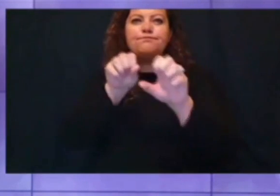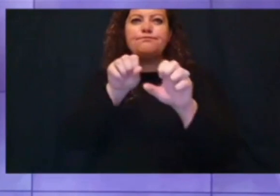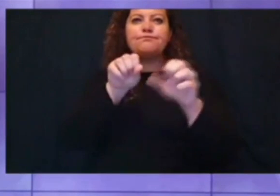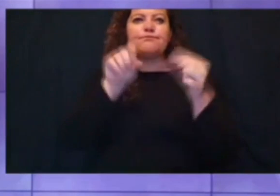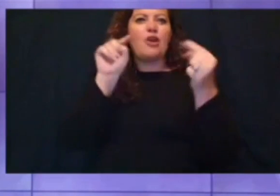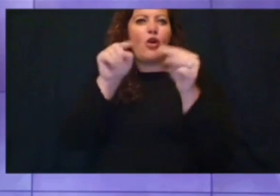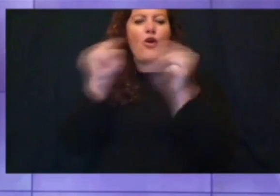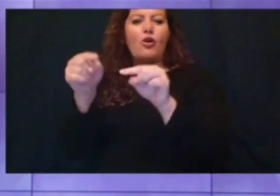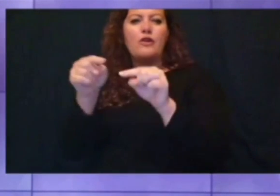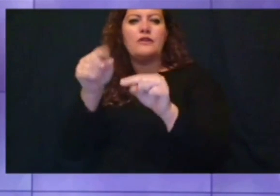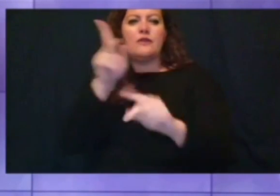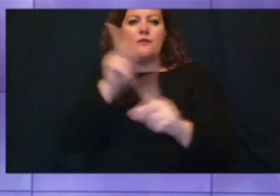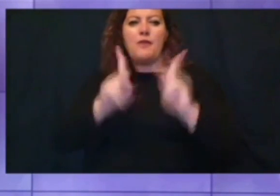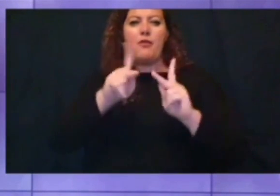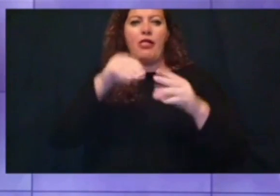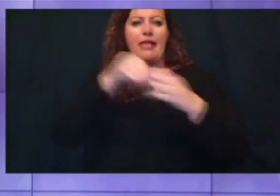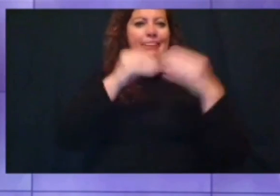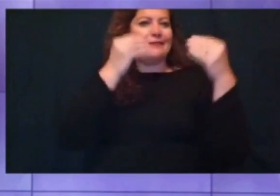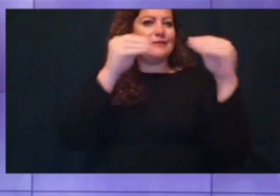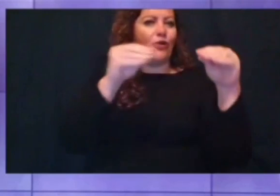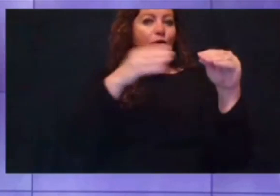inside these establishments.